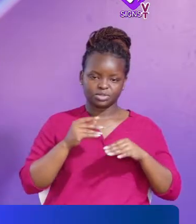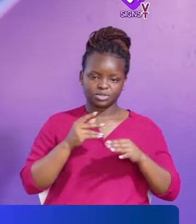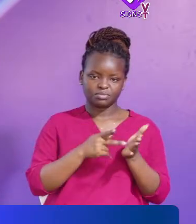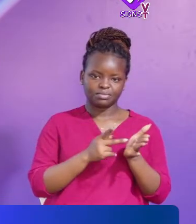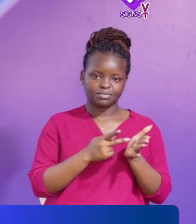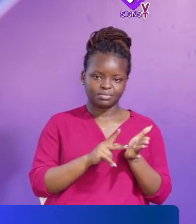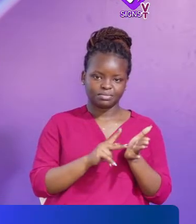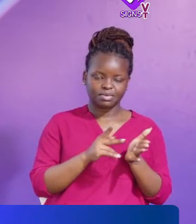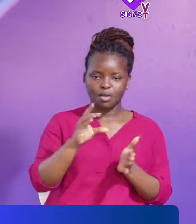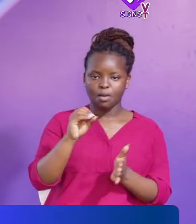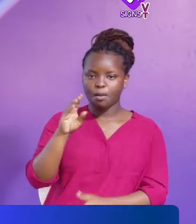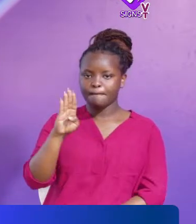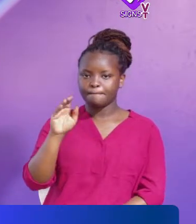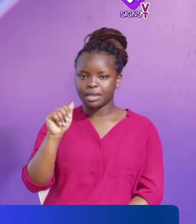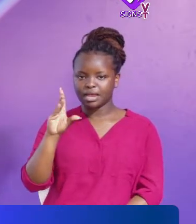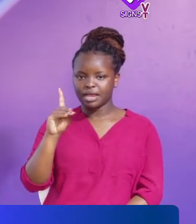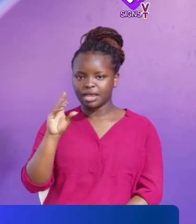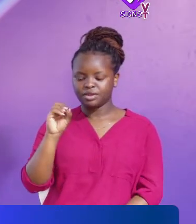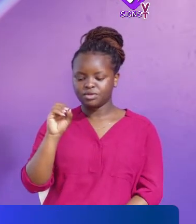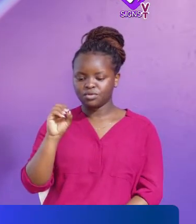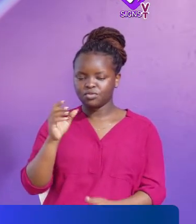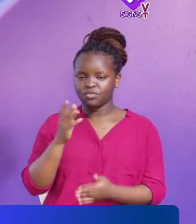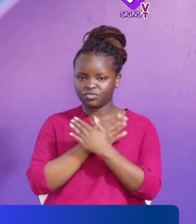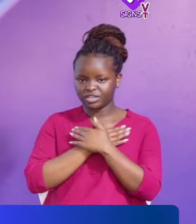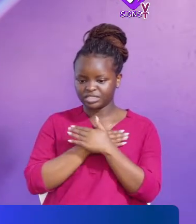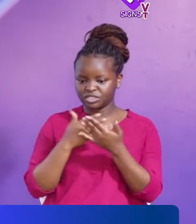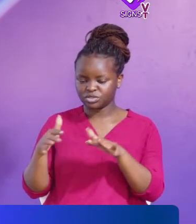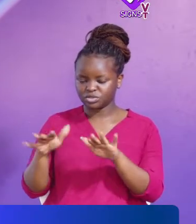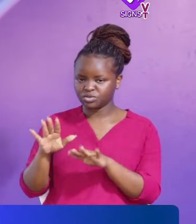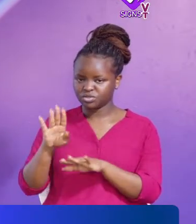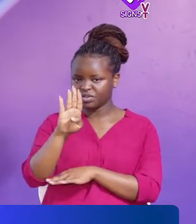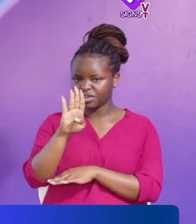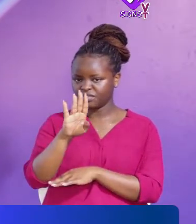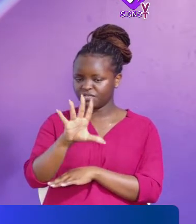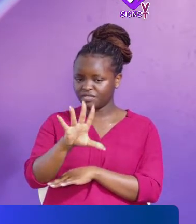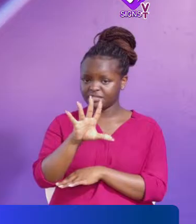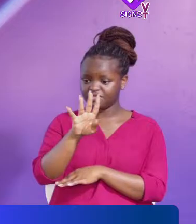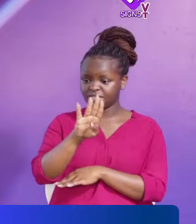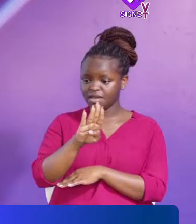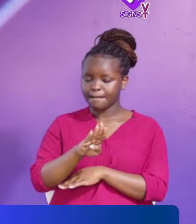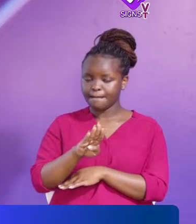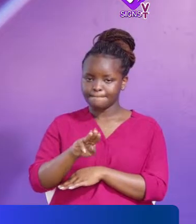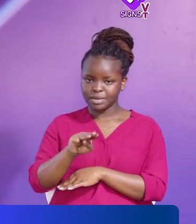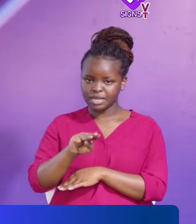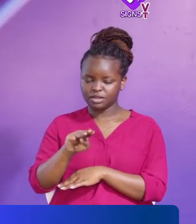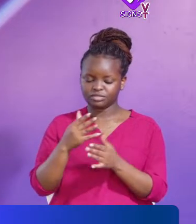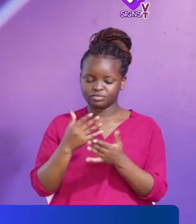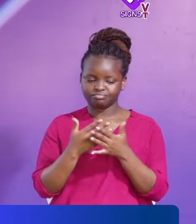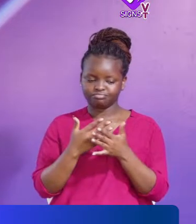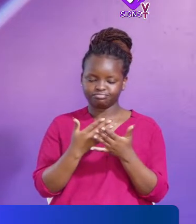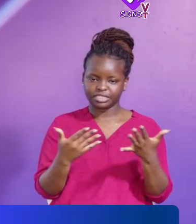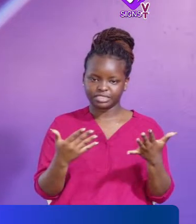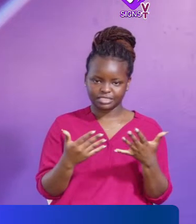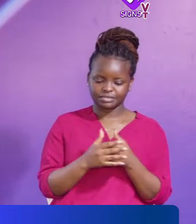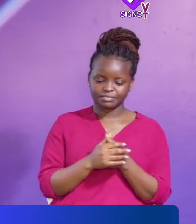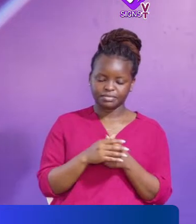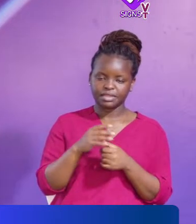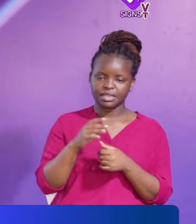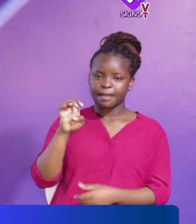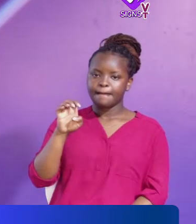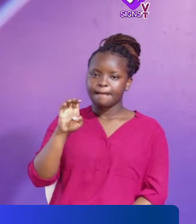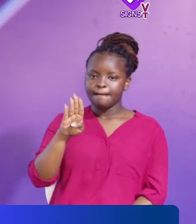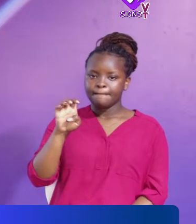allies lose 500 million worth of property, and Kenya's Golden Stars conquer the Berlin